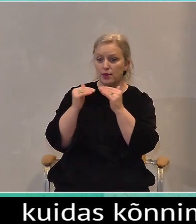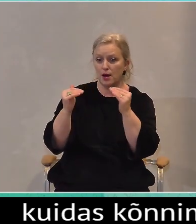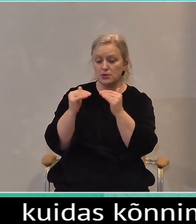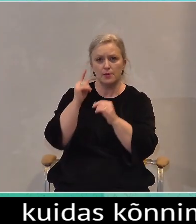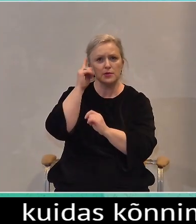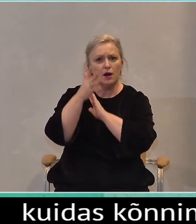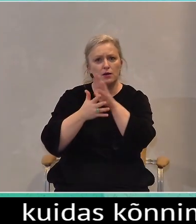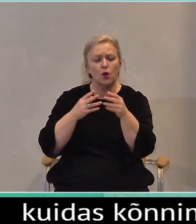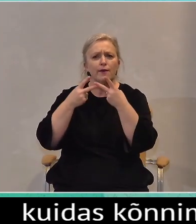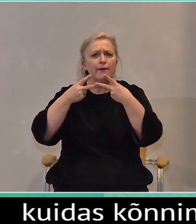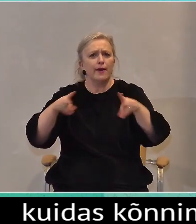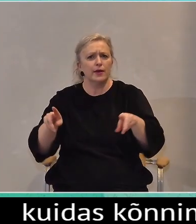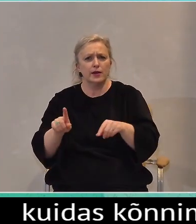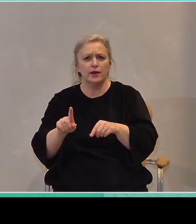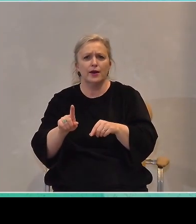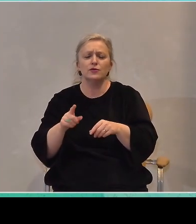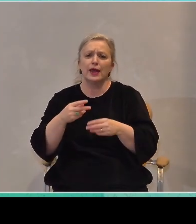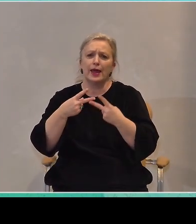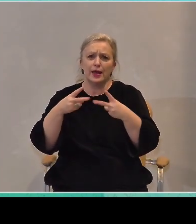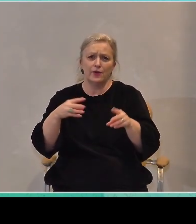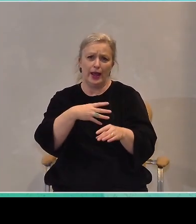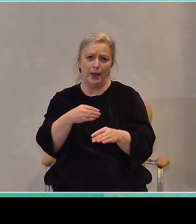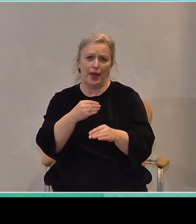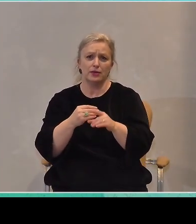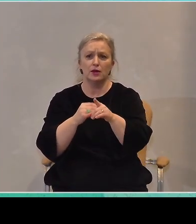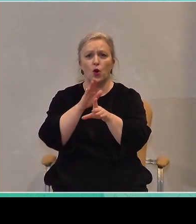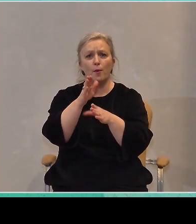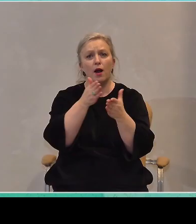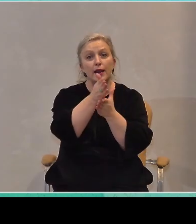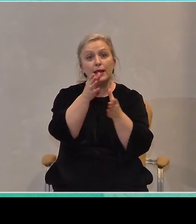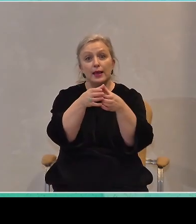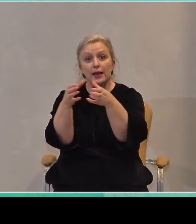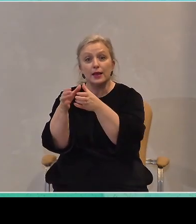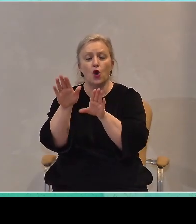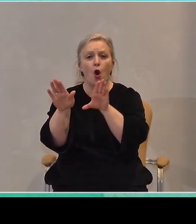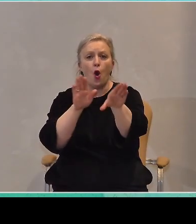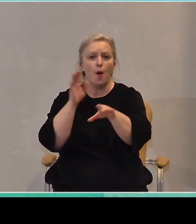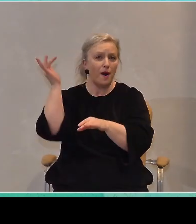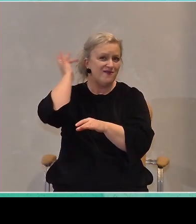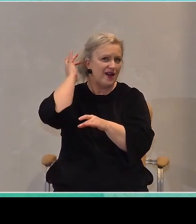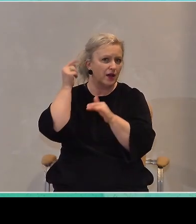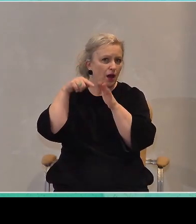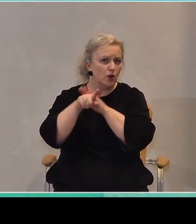cerebellum has grown in the course of evolution, and we wanted to find out